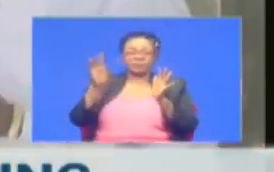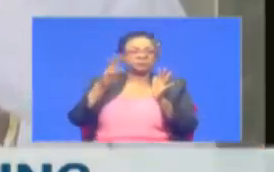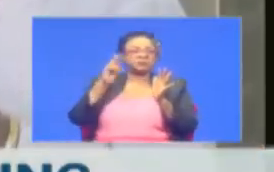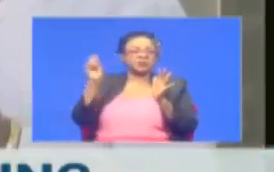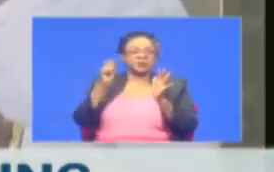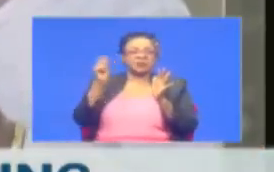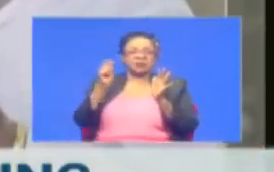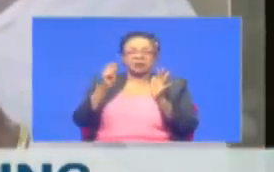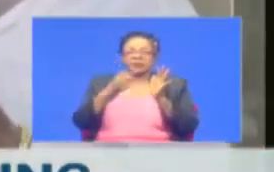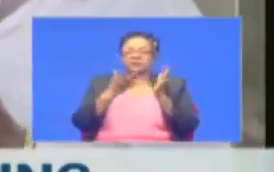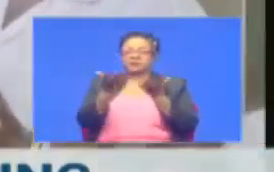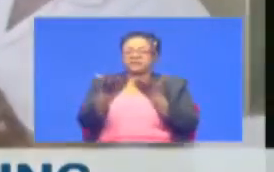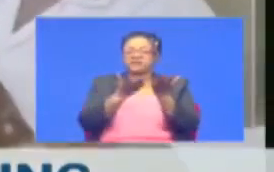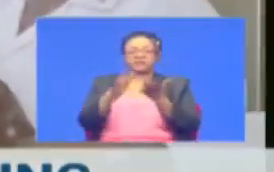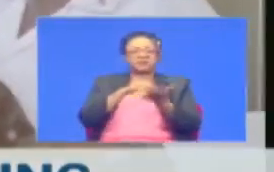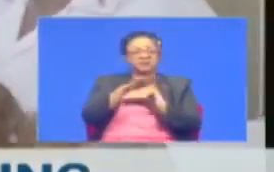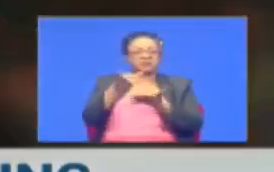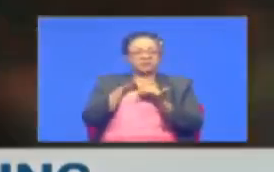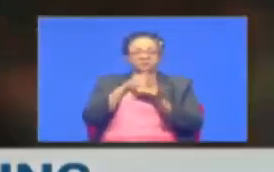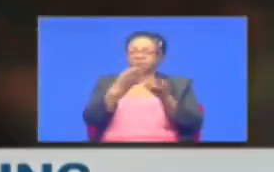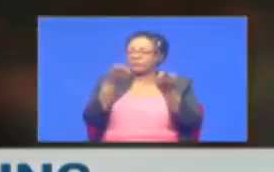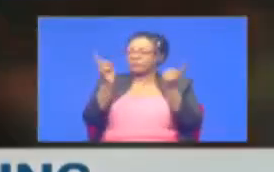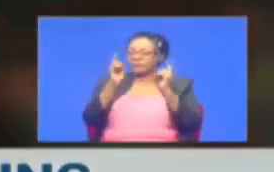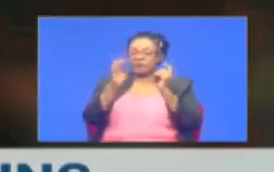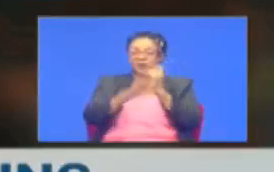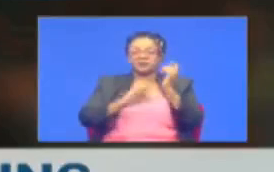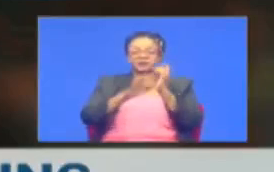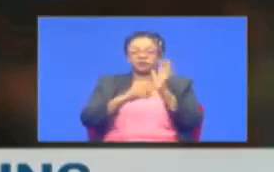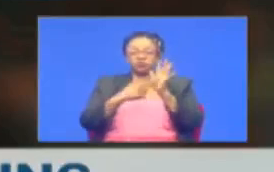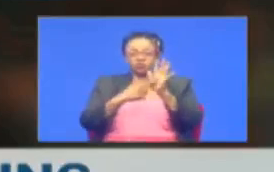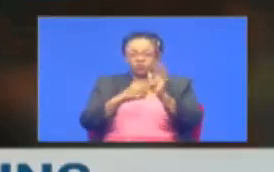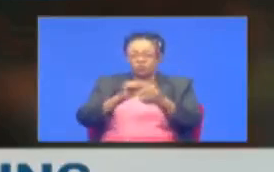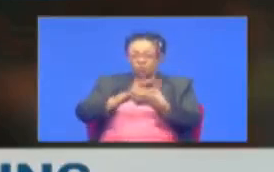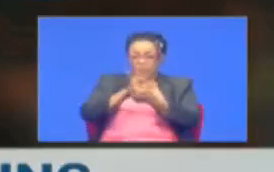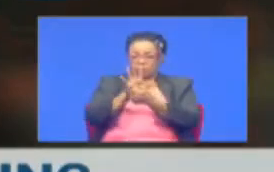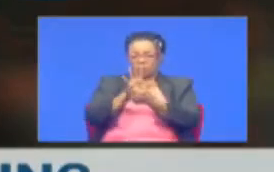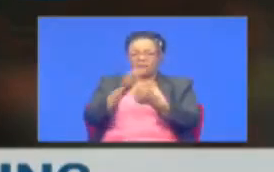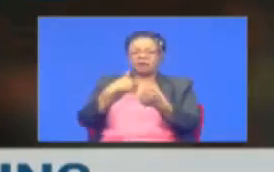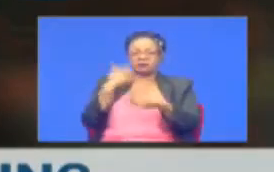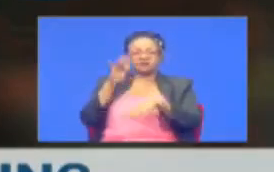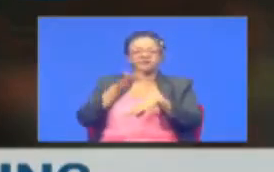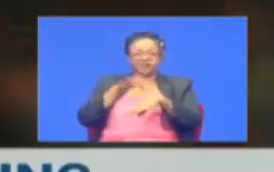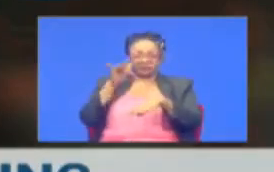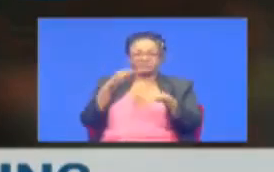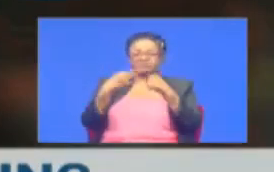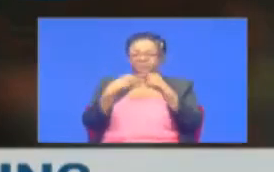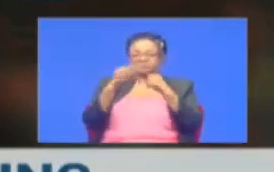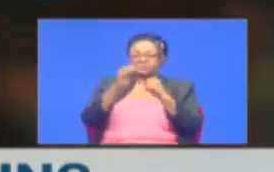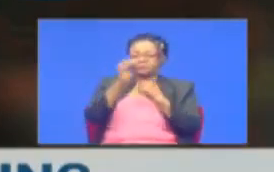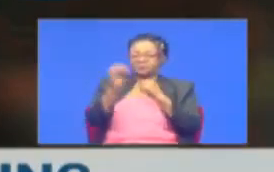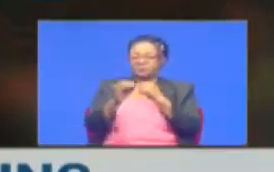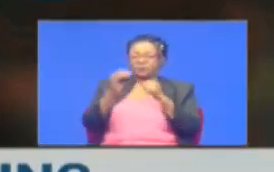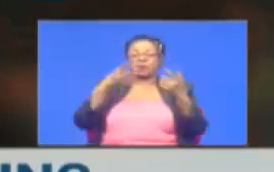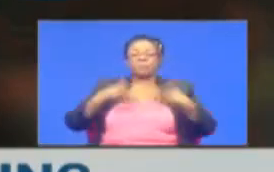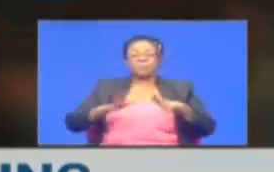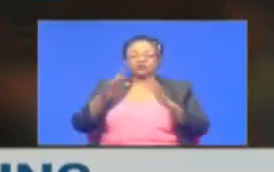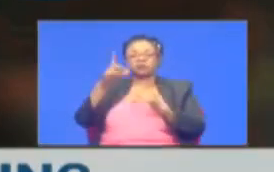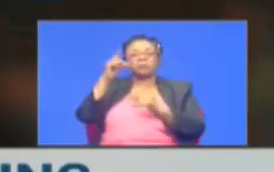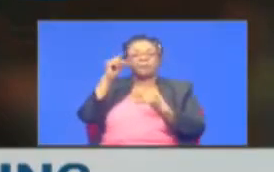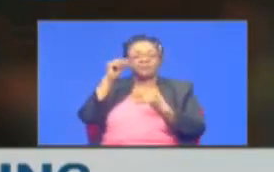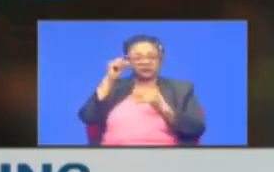Transfusion Service centers across the country shows that the coronavirus has affected 8% of the population in